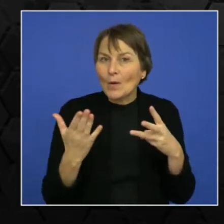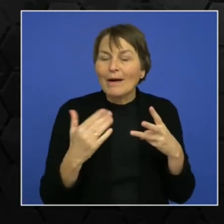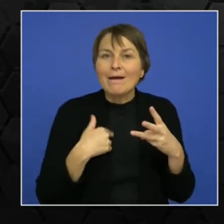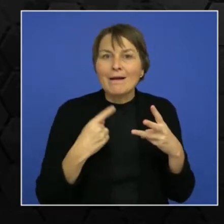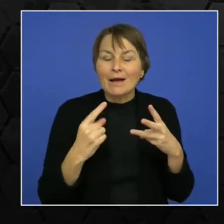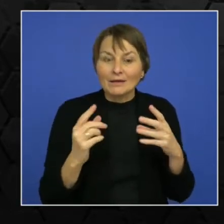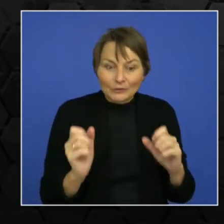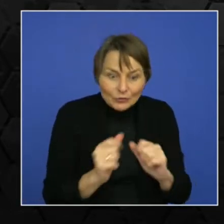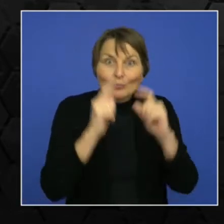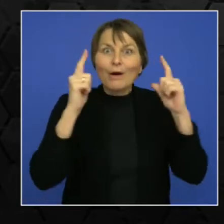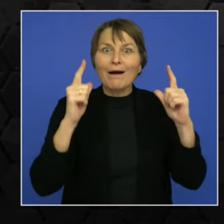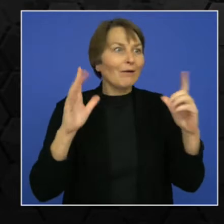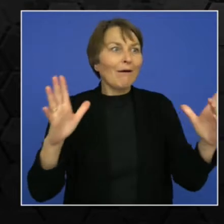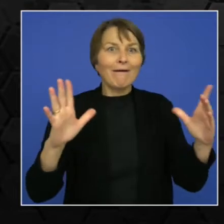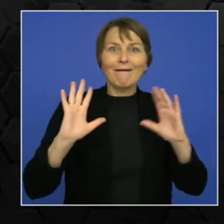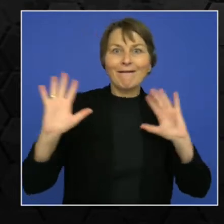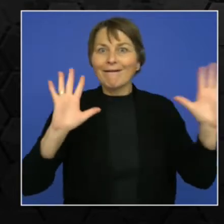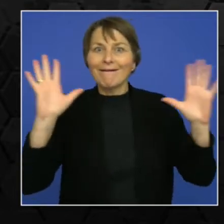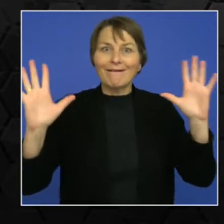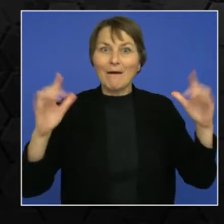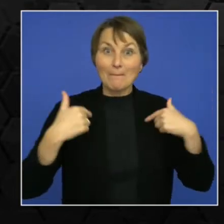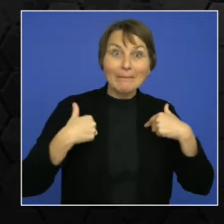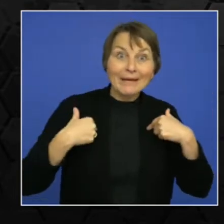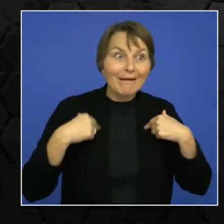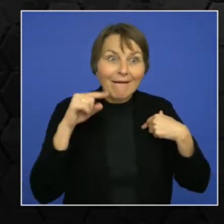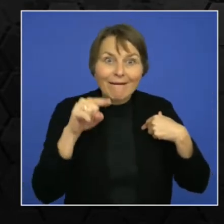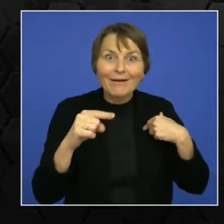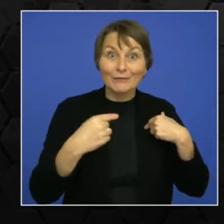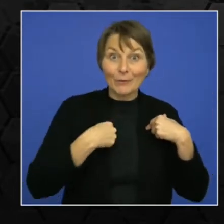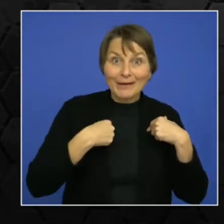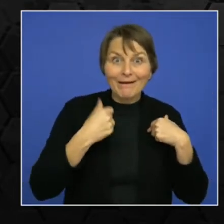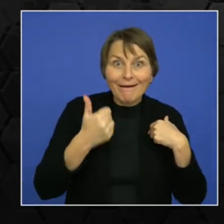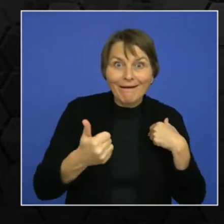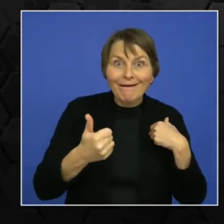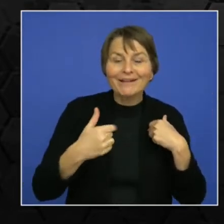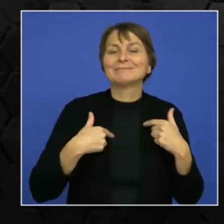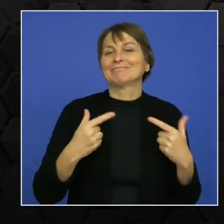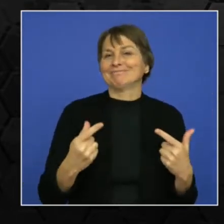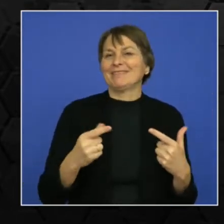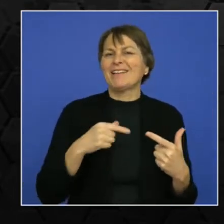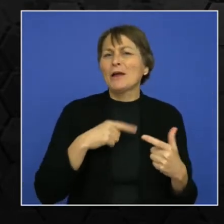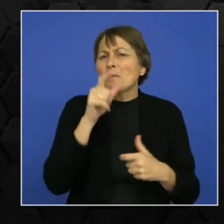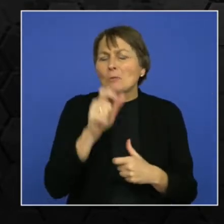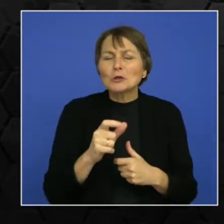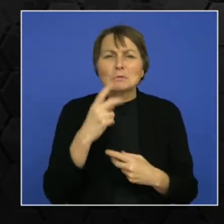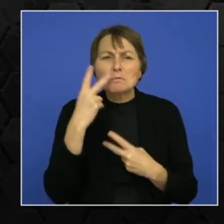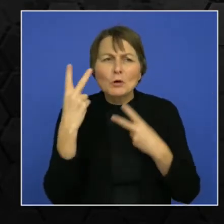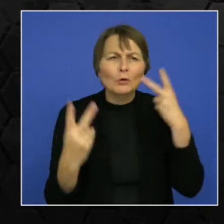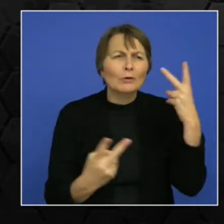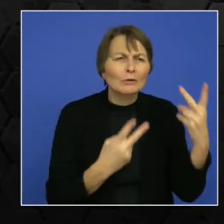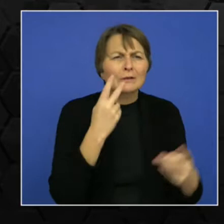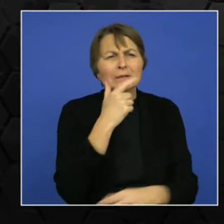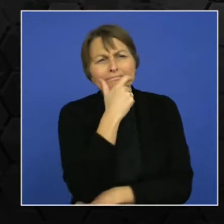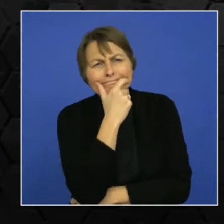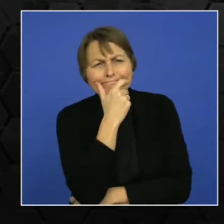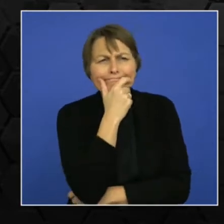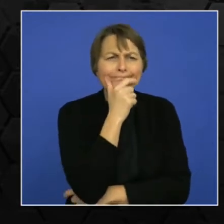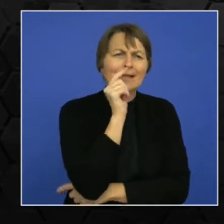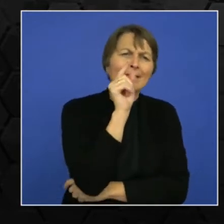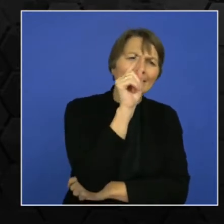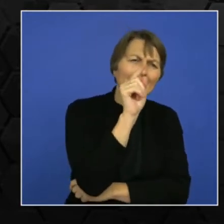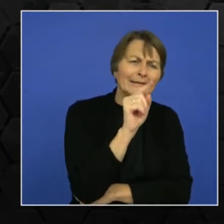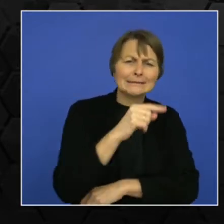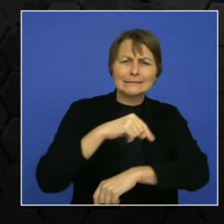or happy. So for example, once a user is searching for an object or for a product for a long period of time,